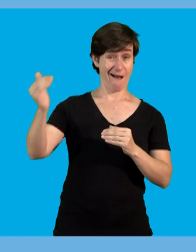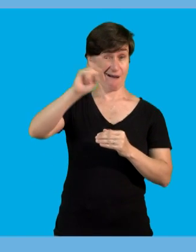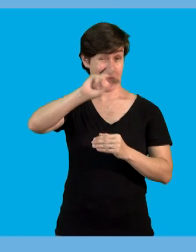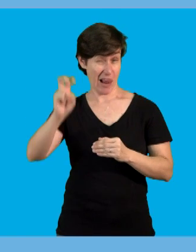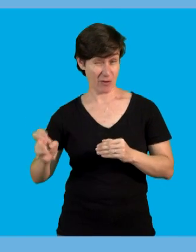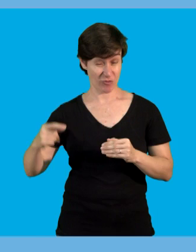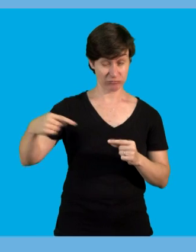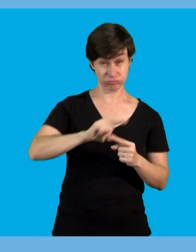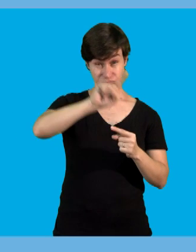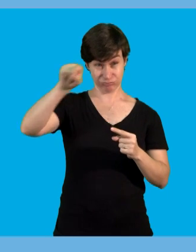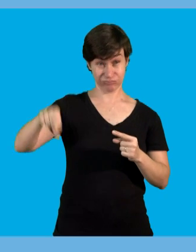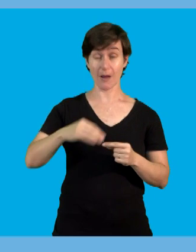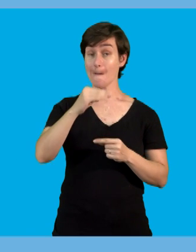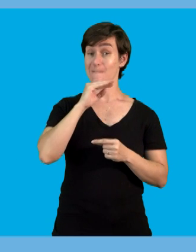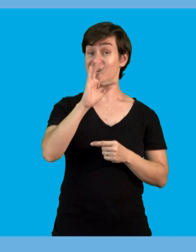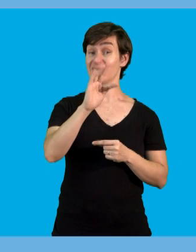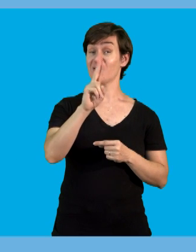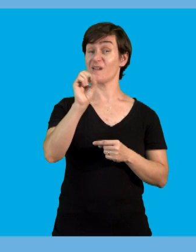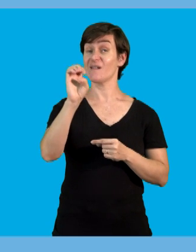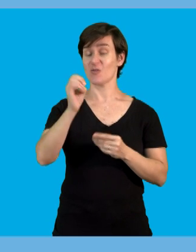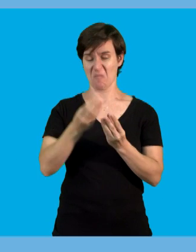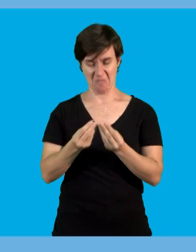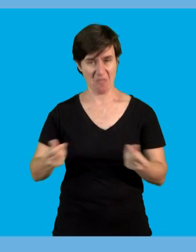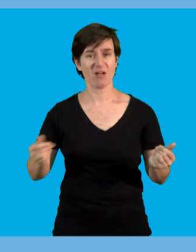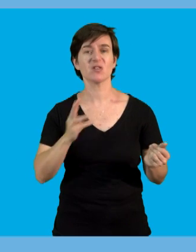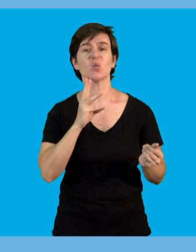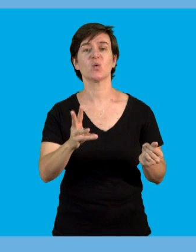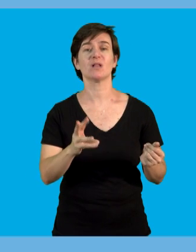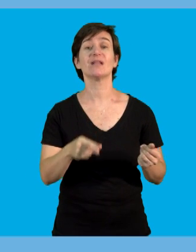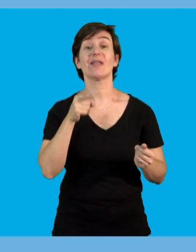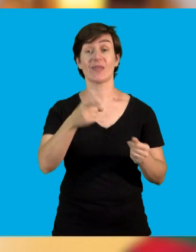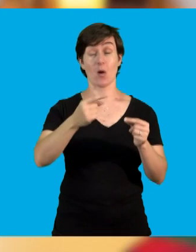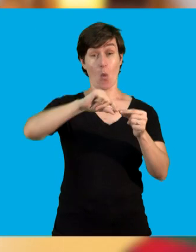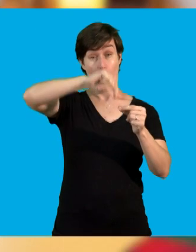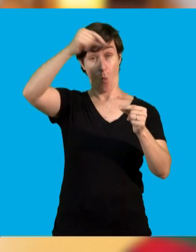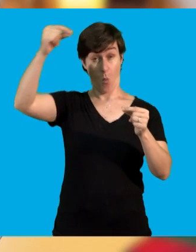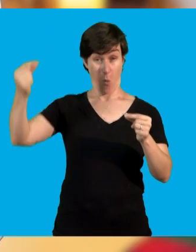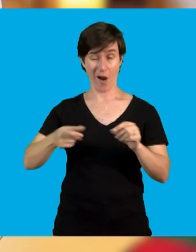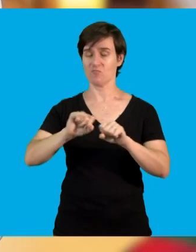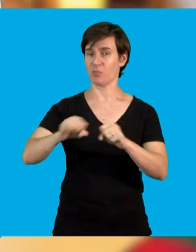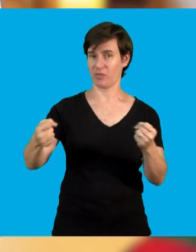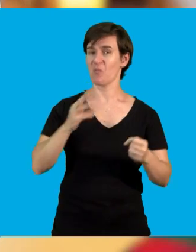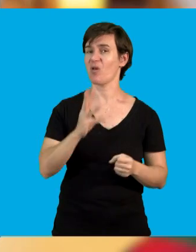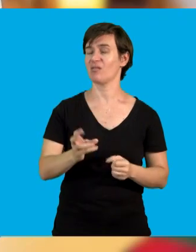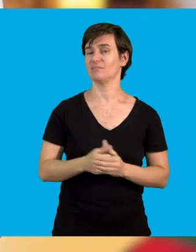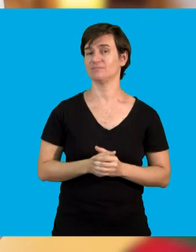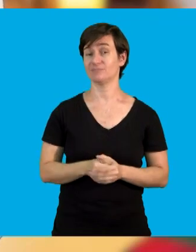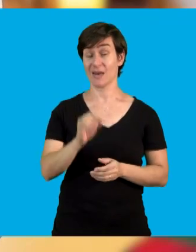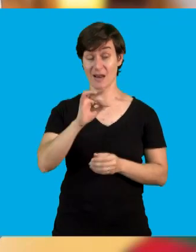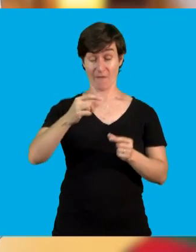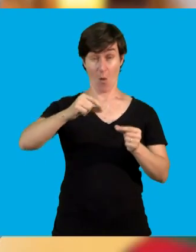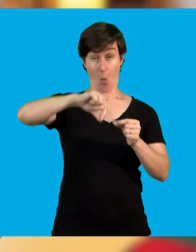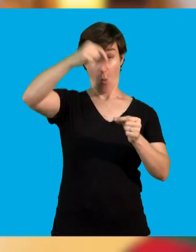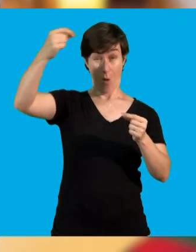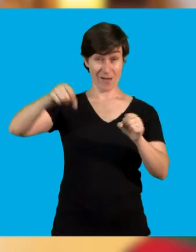the fuse is going to melt. And if the fuse melts, then the wire making up that fuse is going to break. And remember, once the fuse